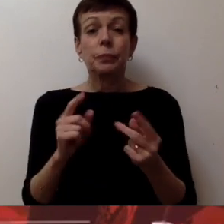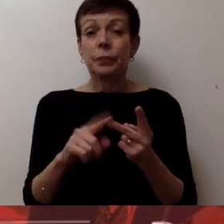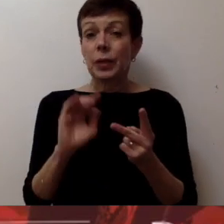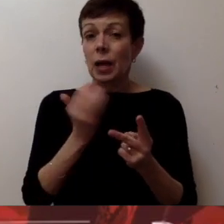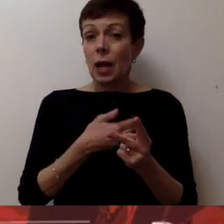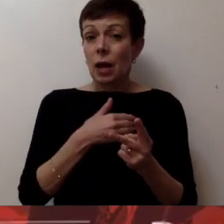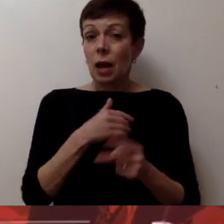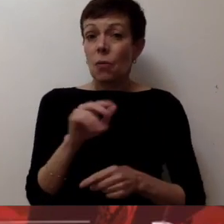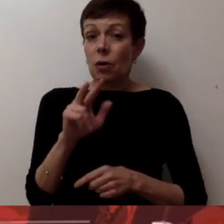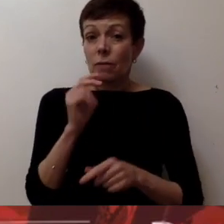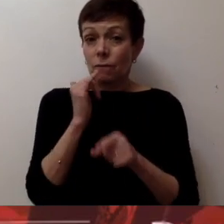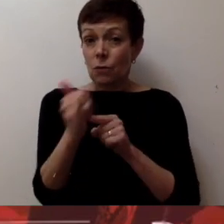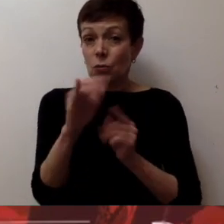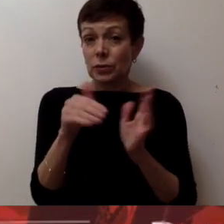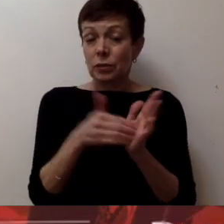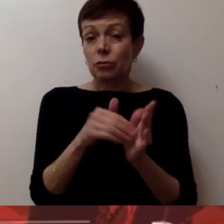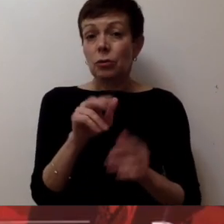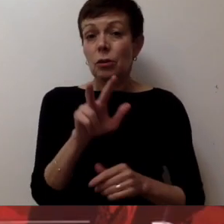center remains open at